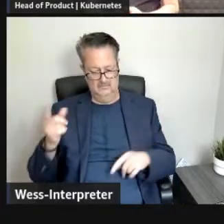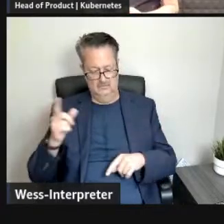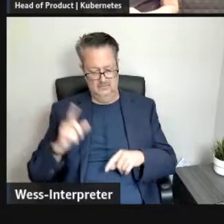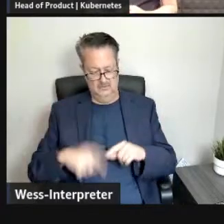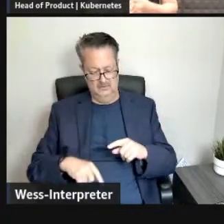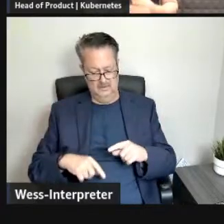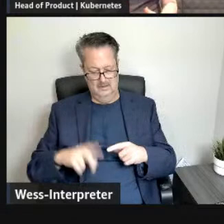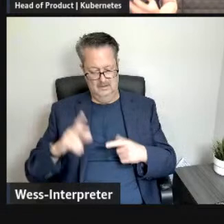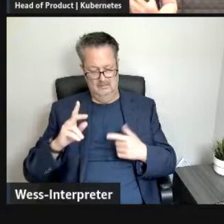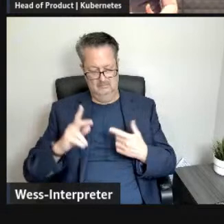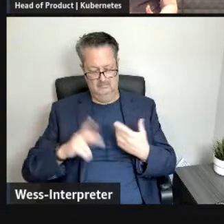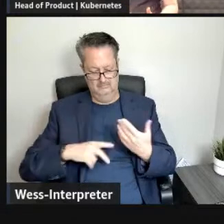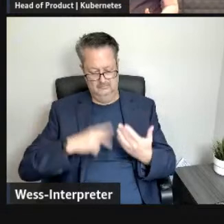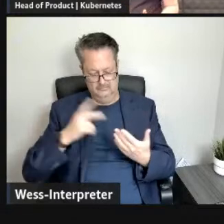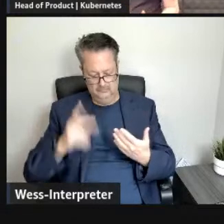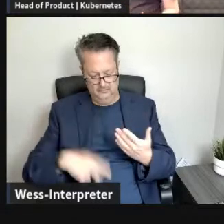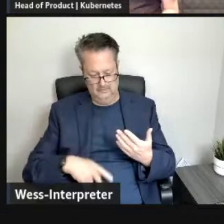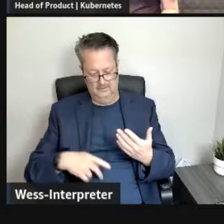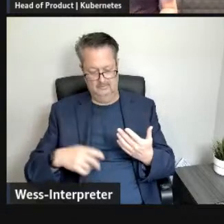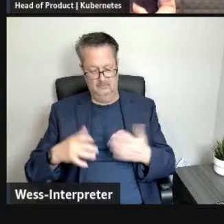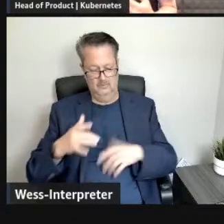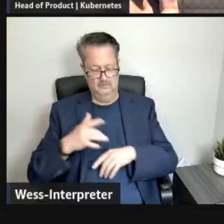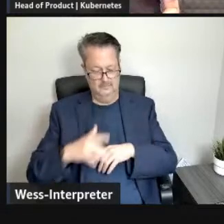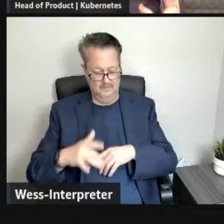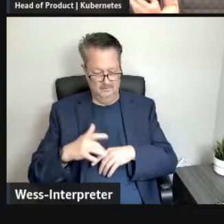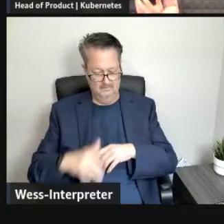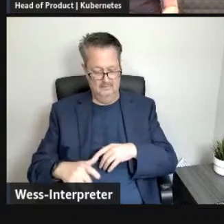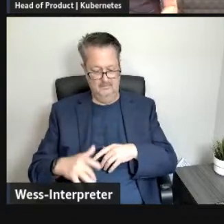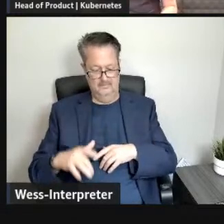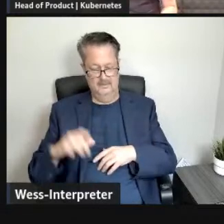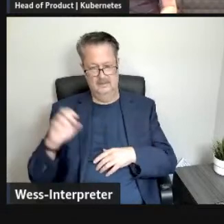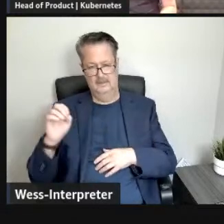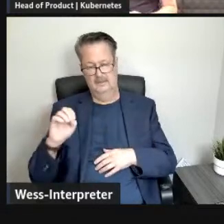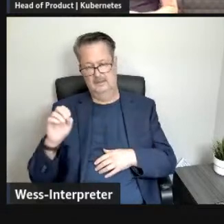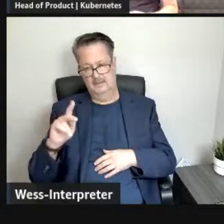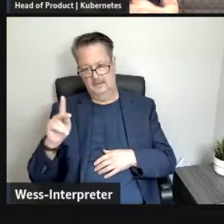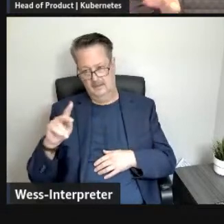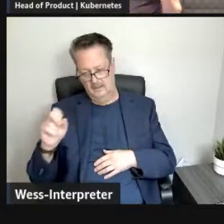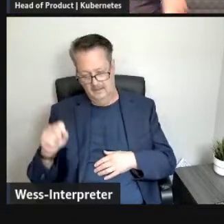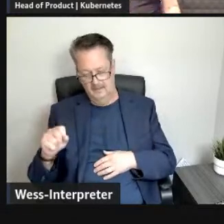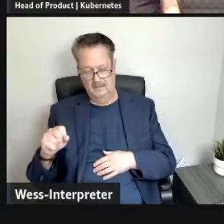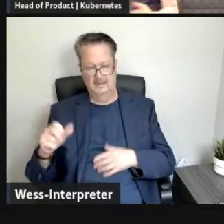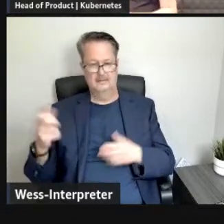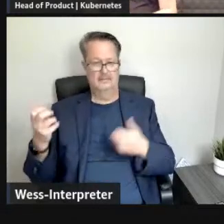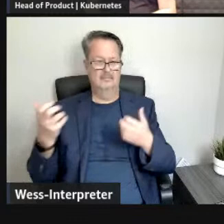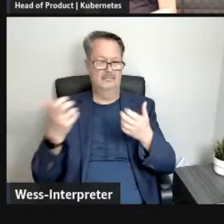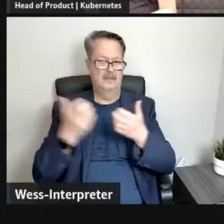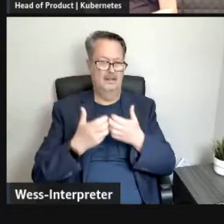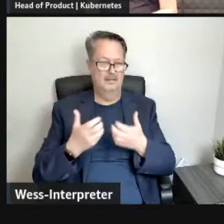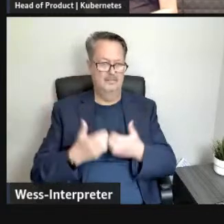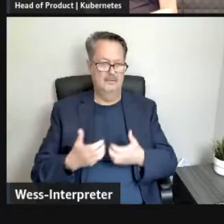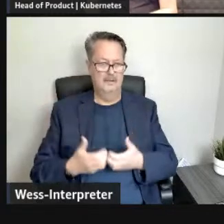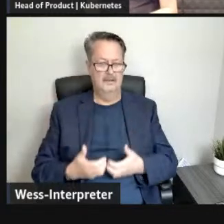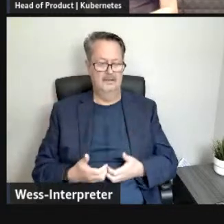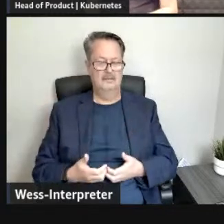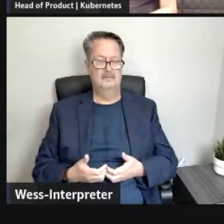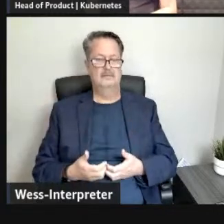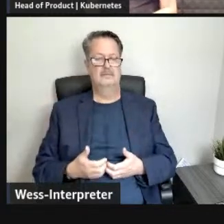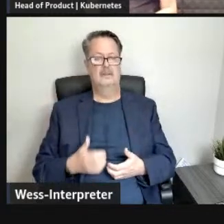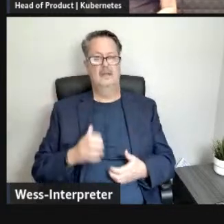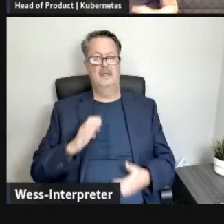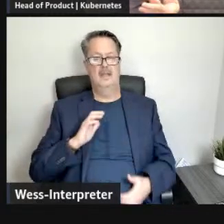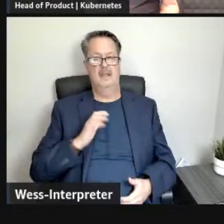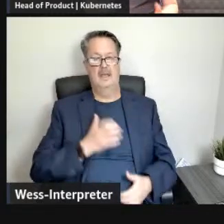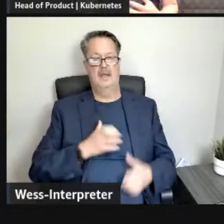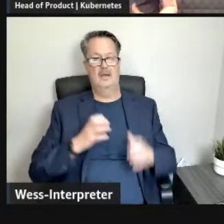programmatically understand what's available from EKS as far as versions and compatibilities. So our cluster metadata API will be